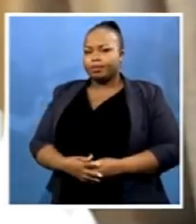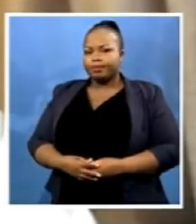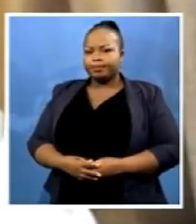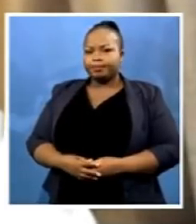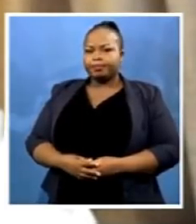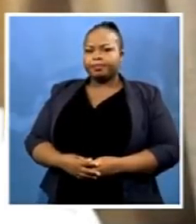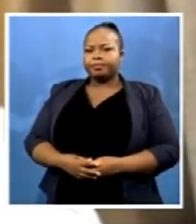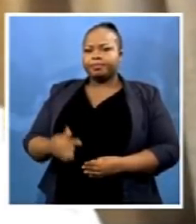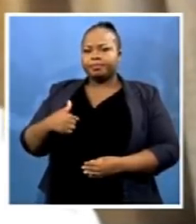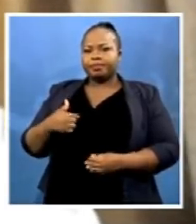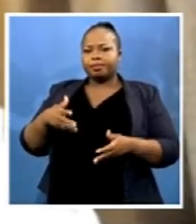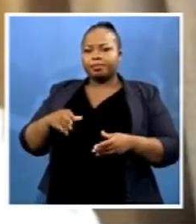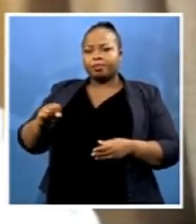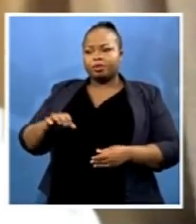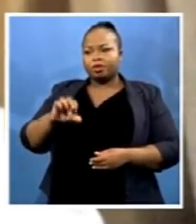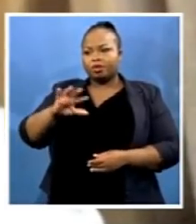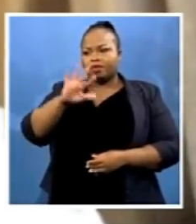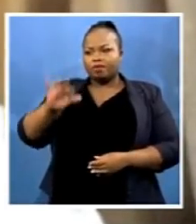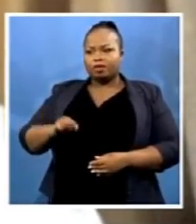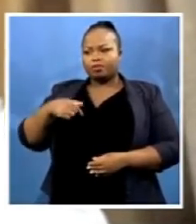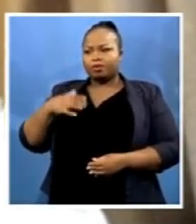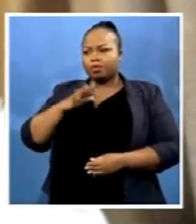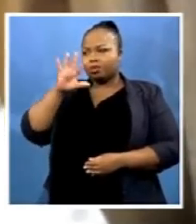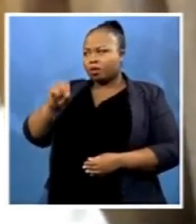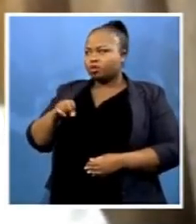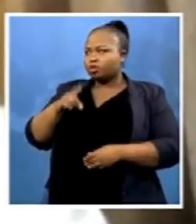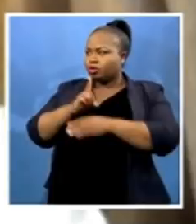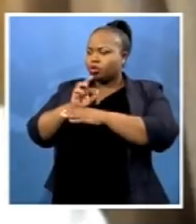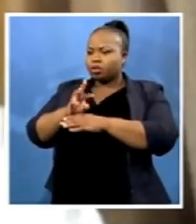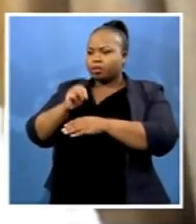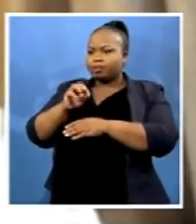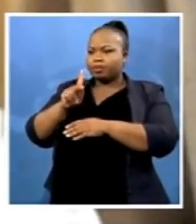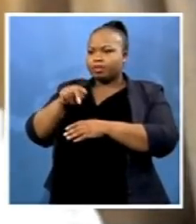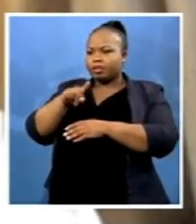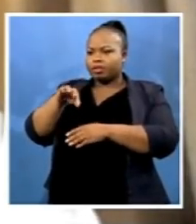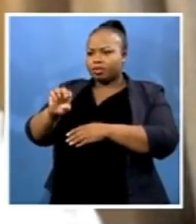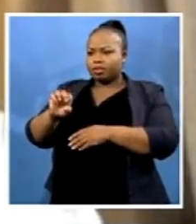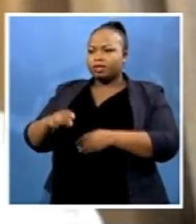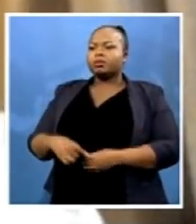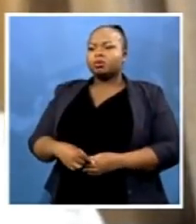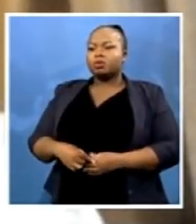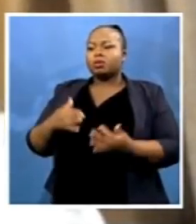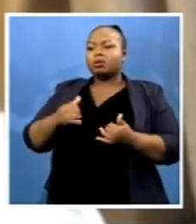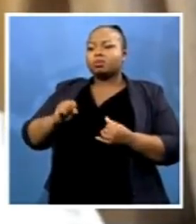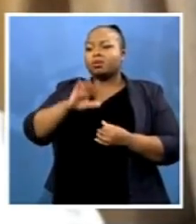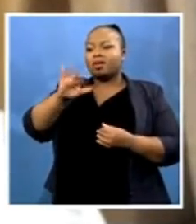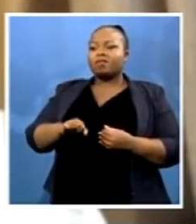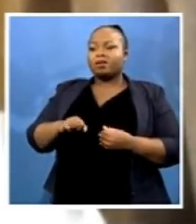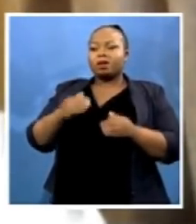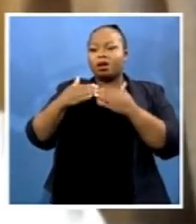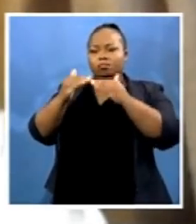to Dr. Mkhize. So now that South Africa is entering a new phase tomorrow, where the economy is being slowly